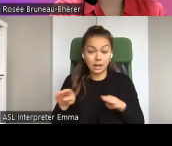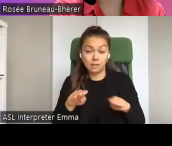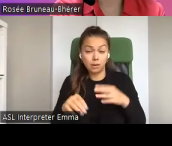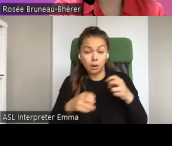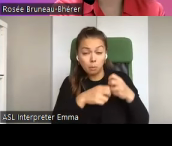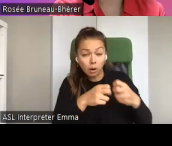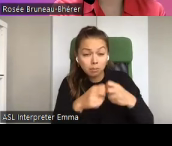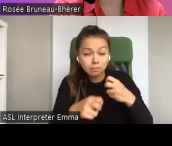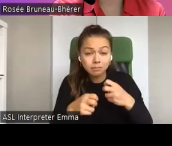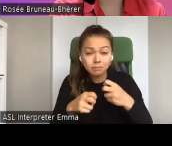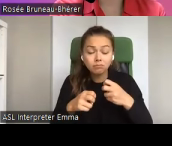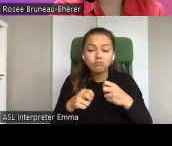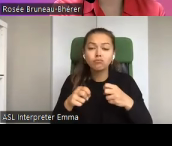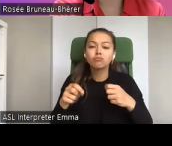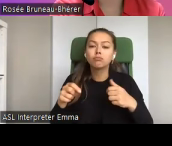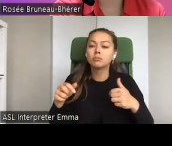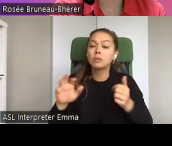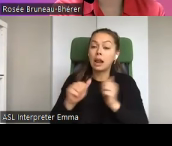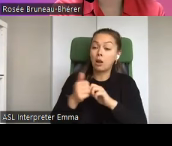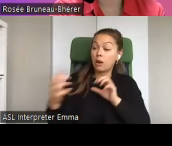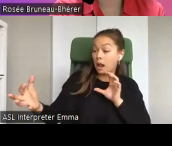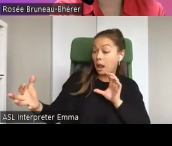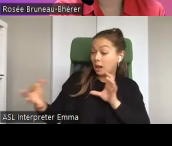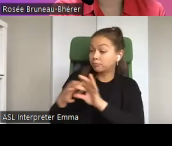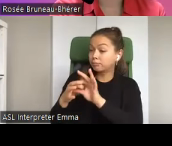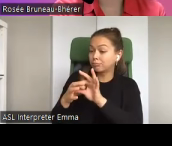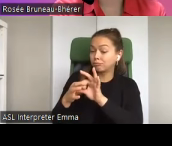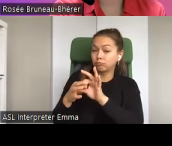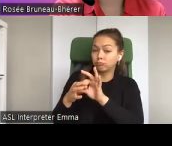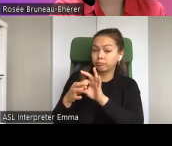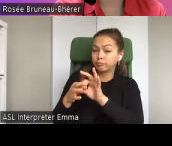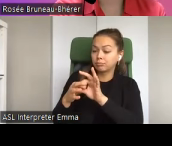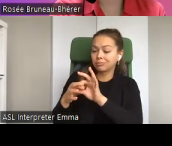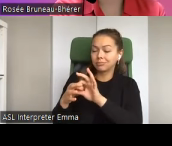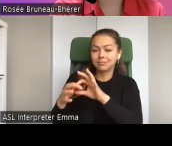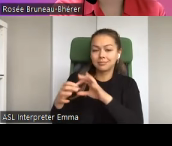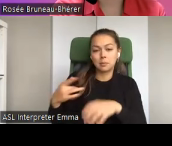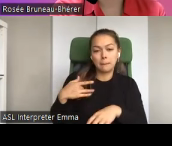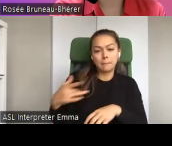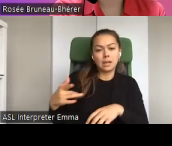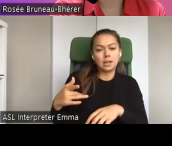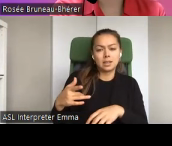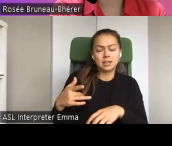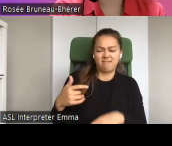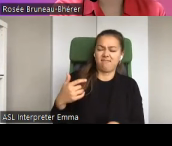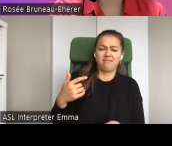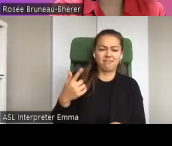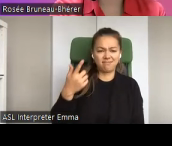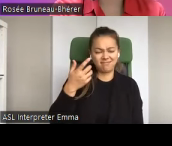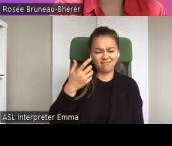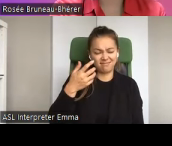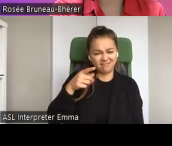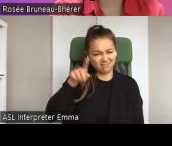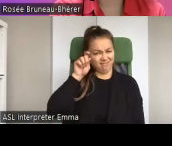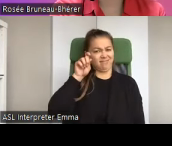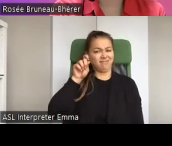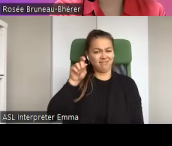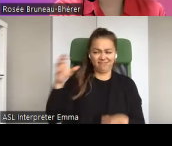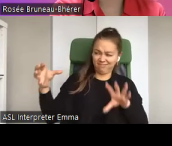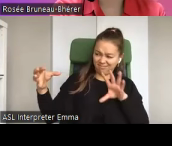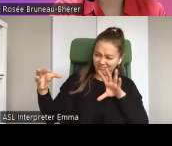and these ways aren't approved by society. They don't correspond to what our expectations are towards